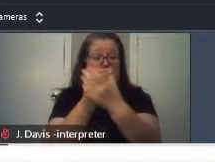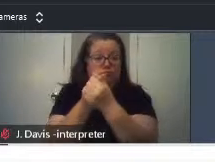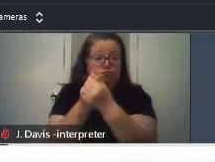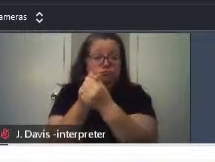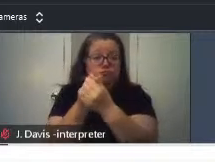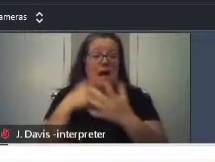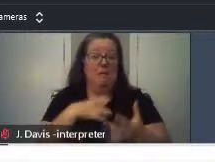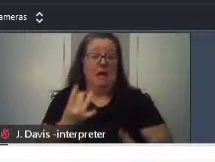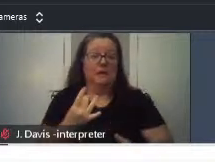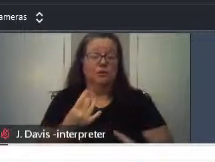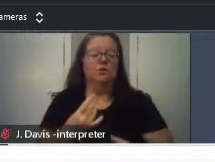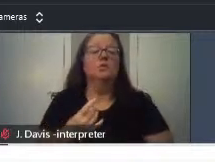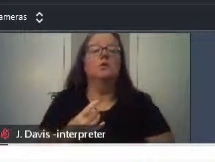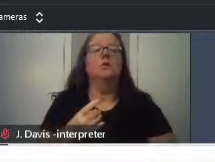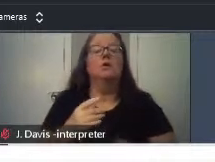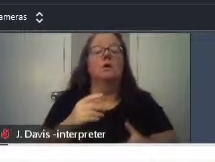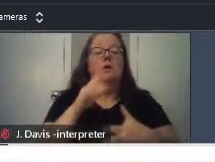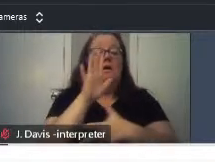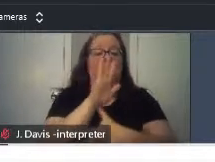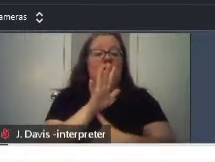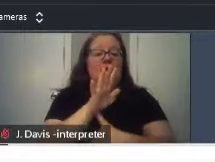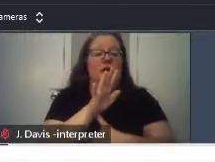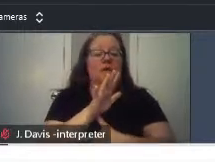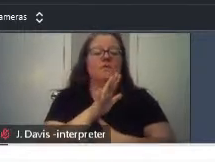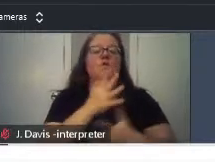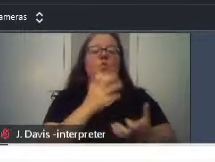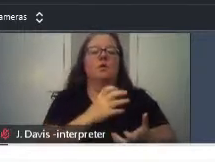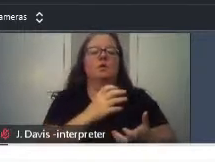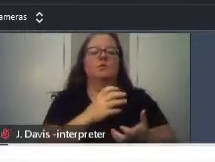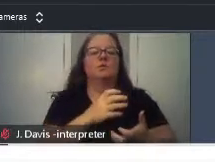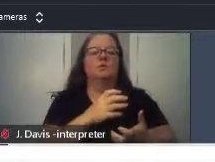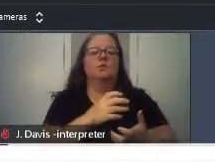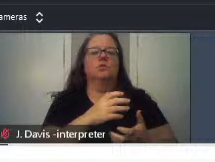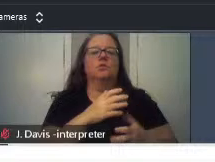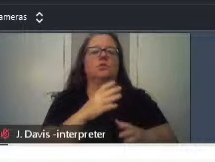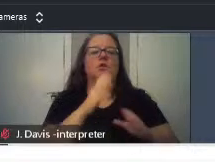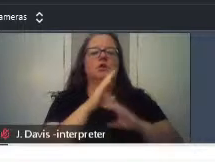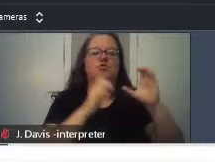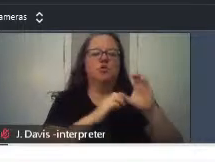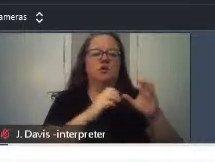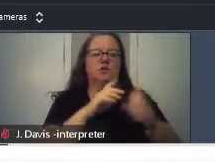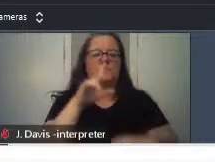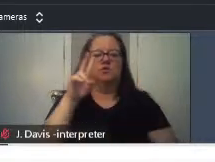right. Item number 5, a resolution to transfer and appropriate construction funds in the amount of